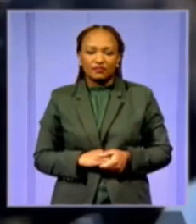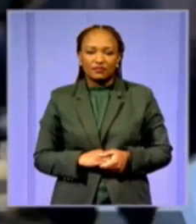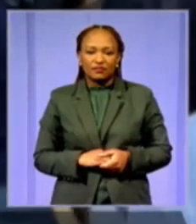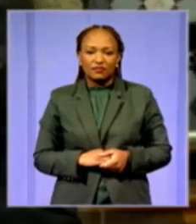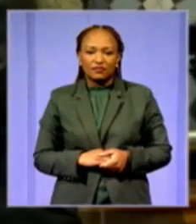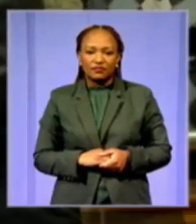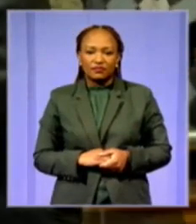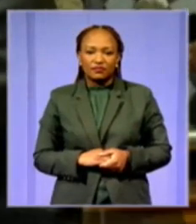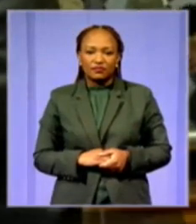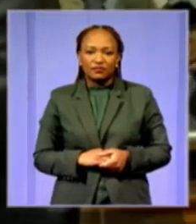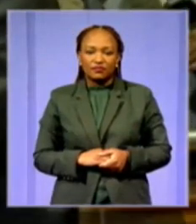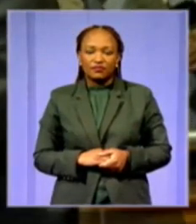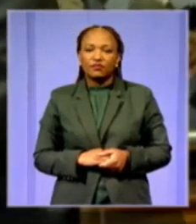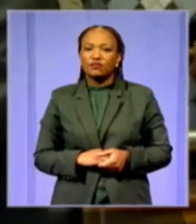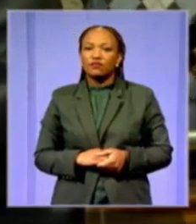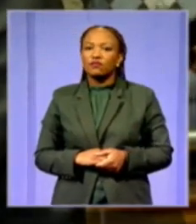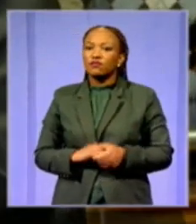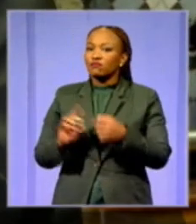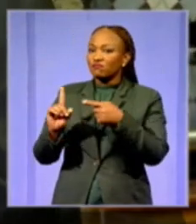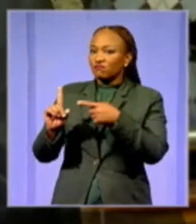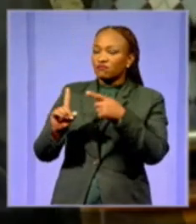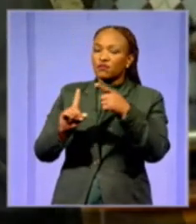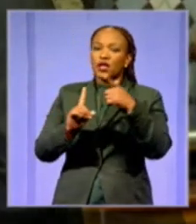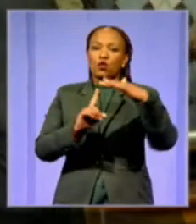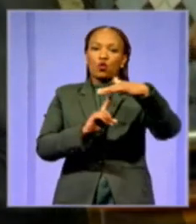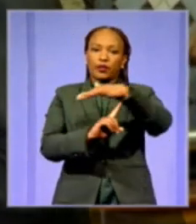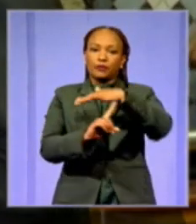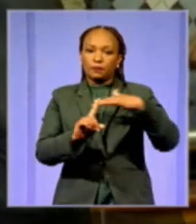should allow the